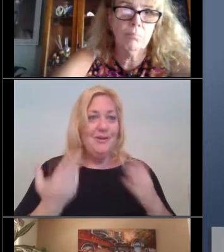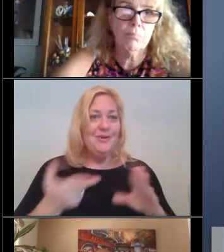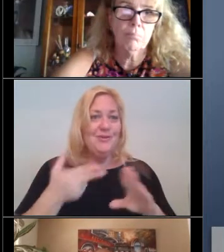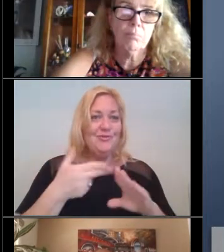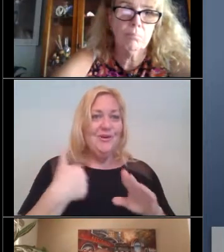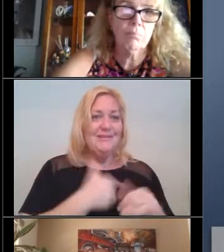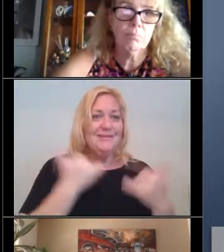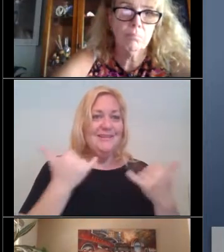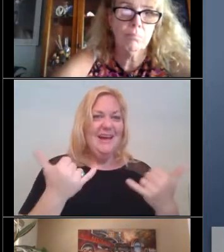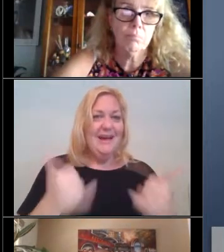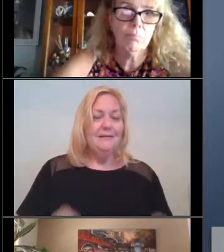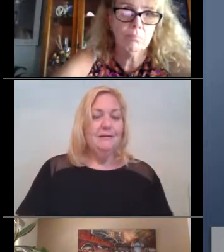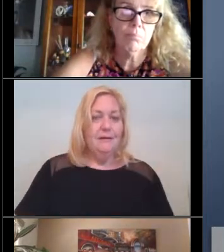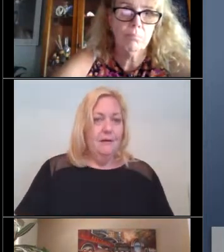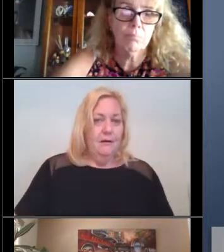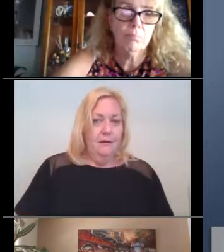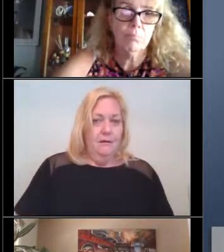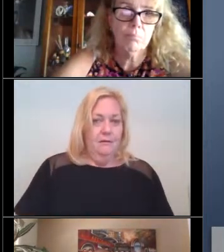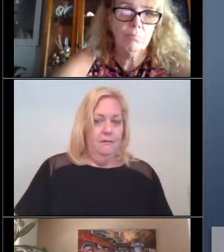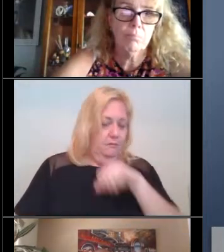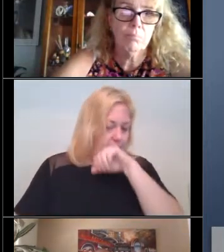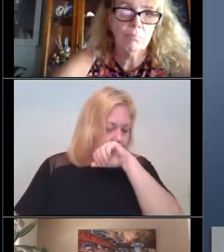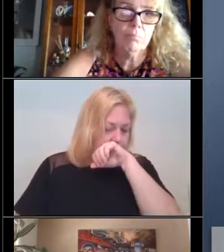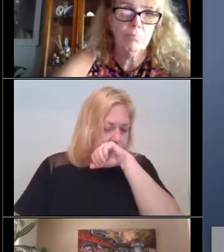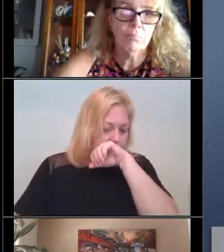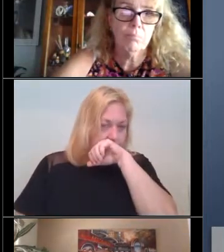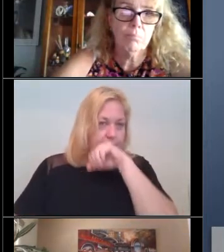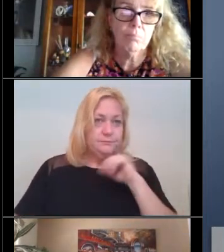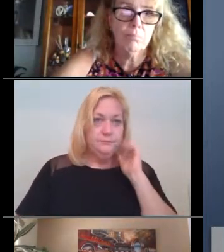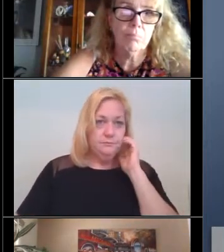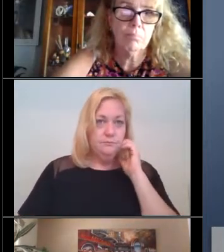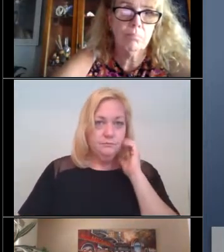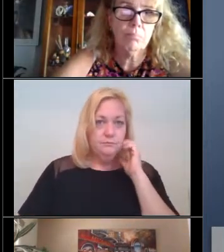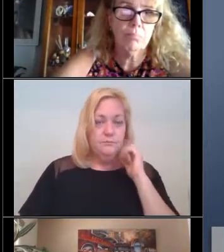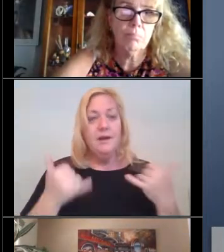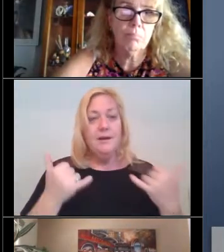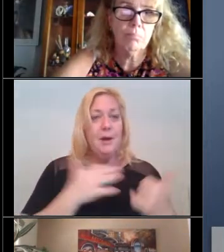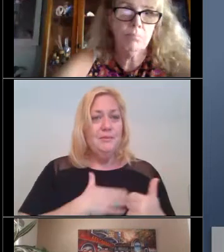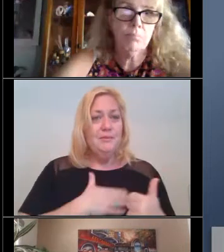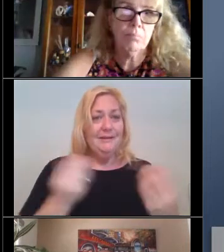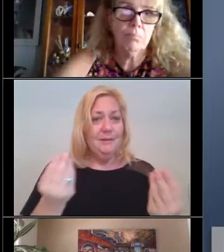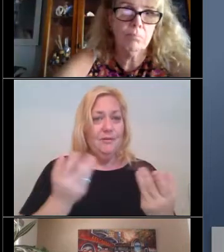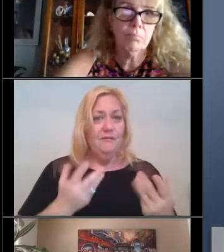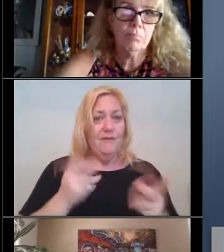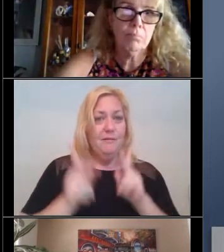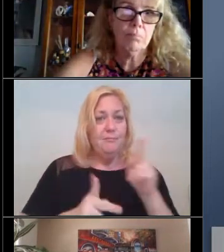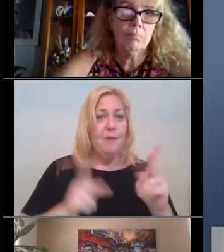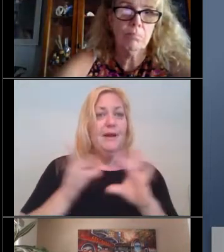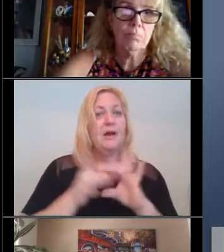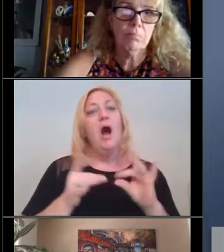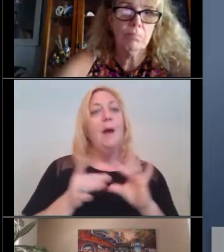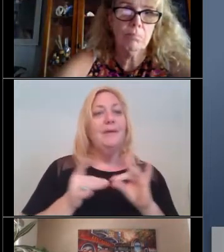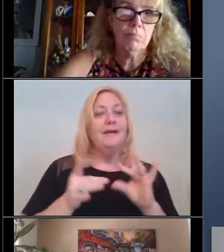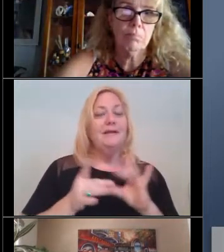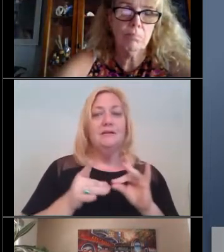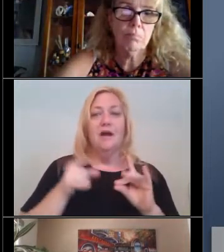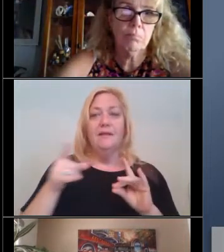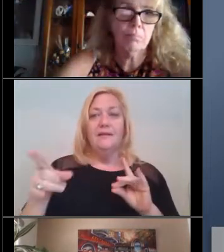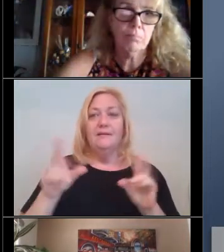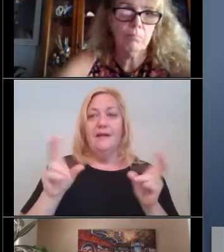today. So now, Justin, please let us know if we have any public comment on this